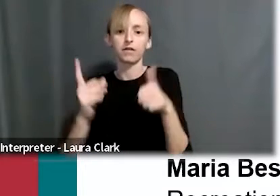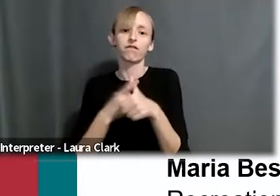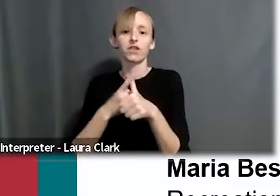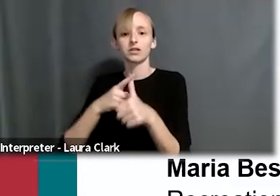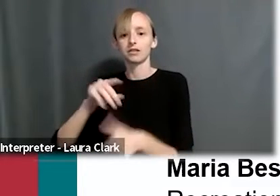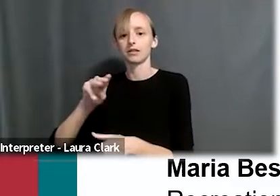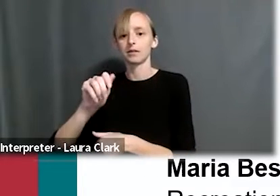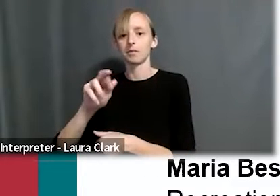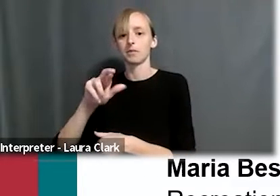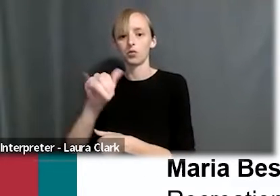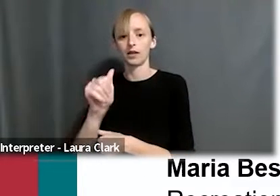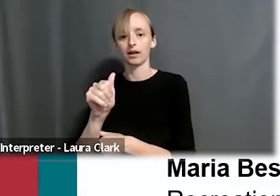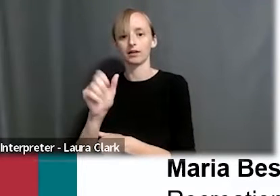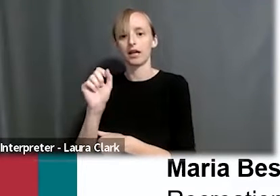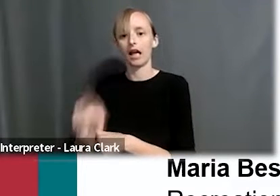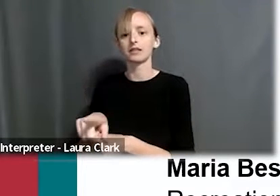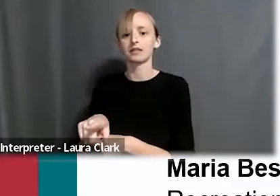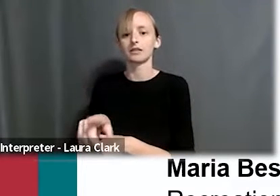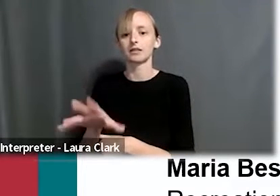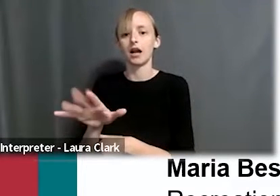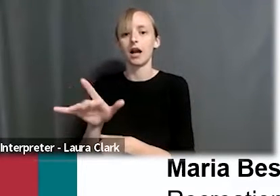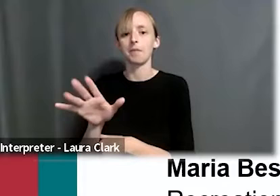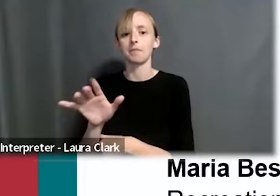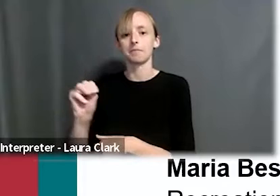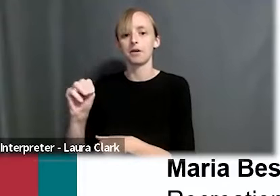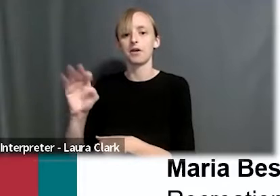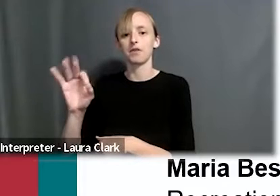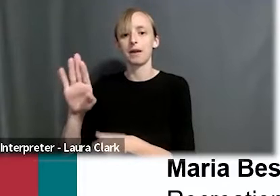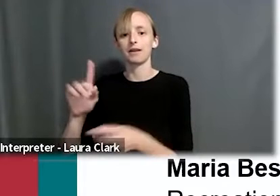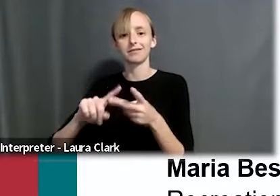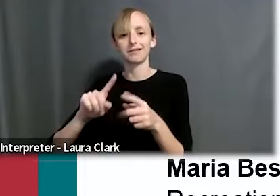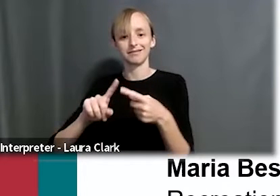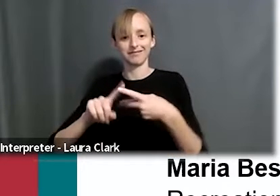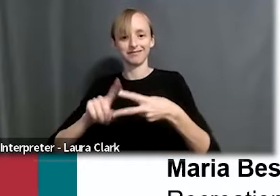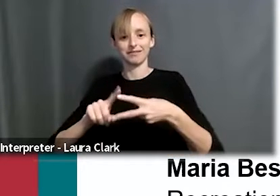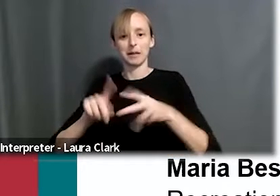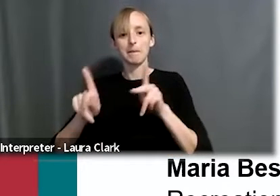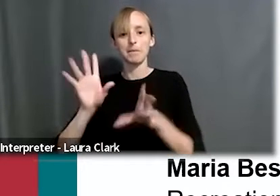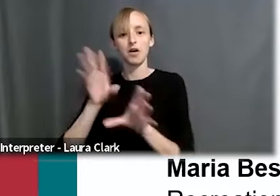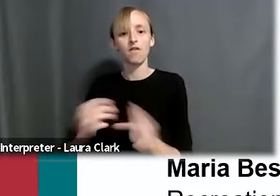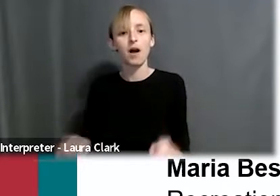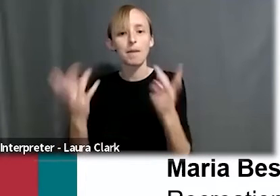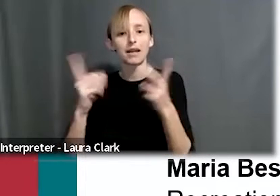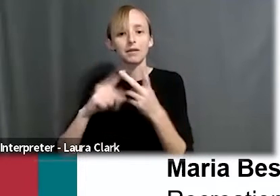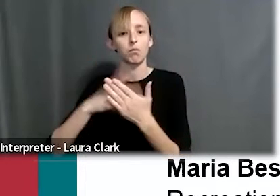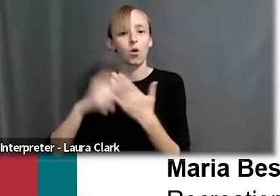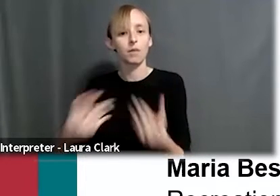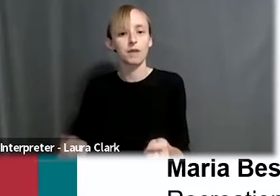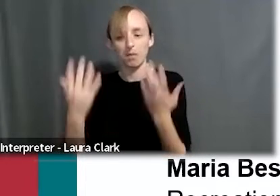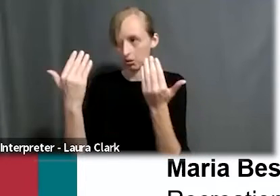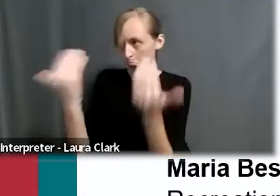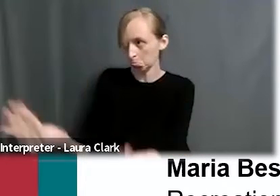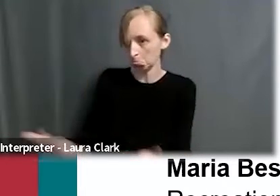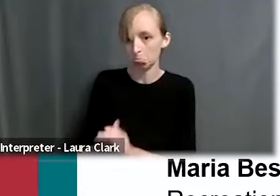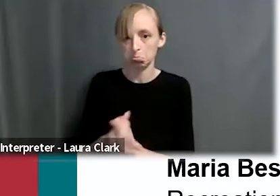Maria, have at Mary Free Bed? Take it from there. Okay,